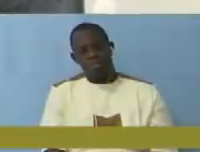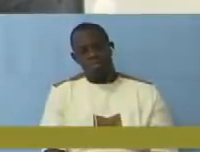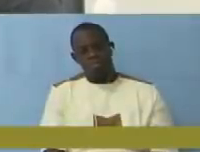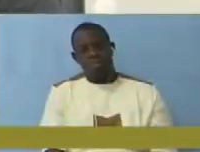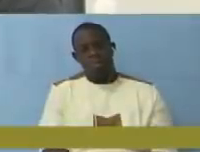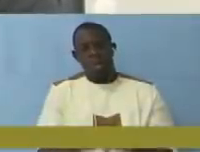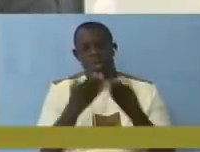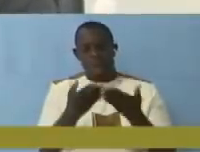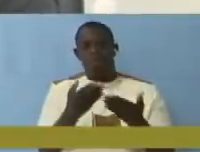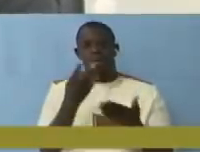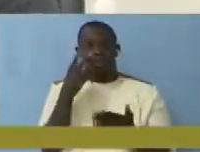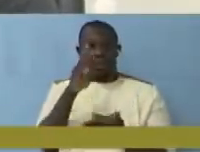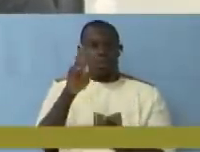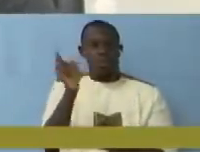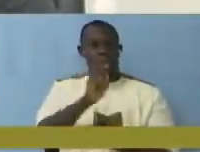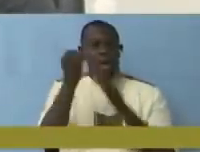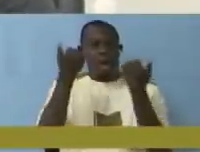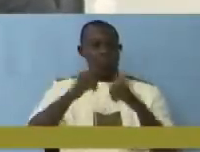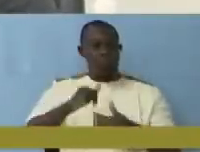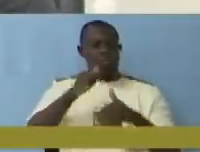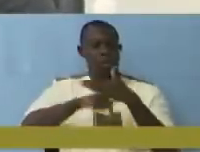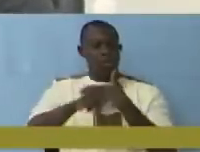Let's see what happened in 2000.